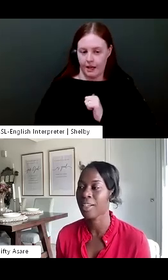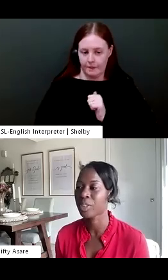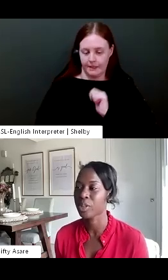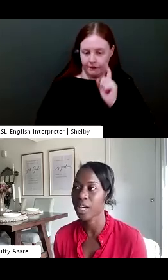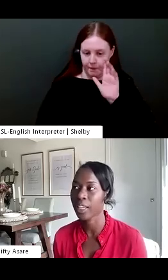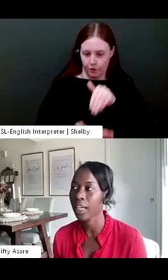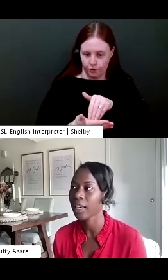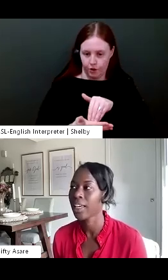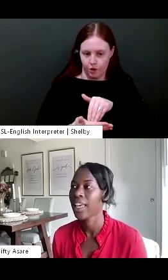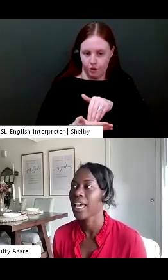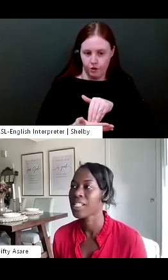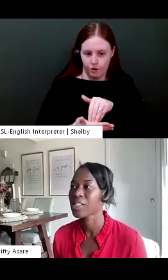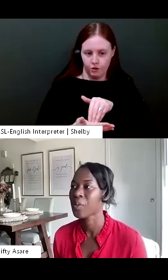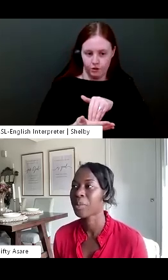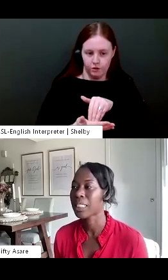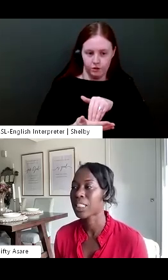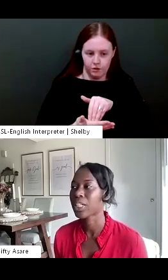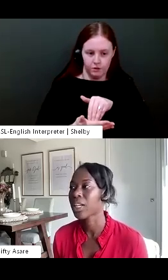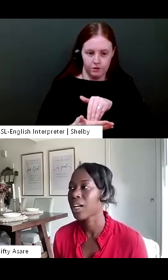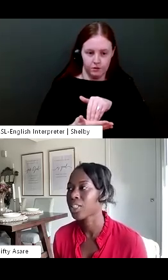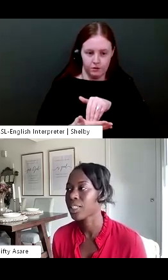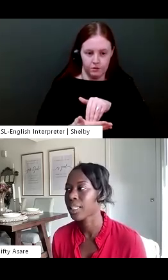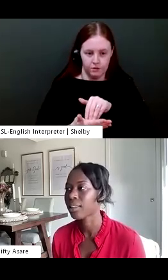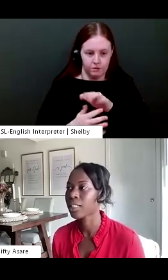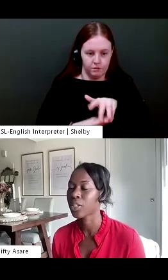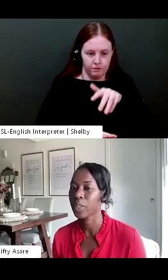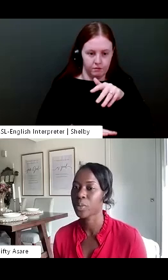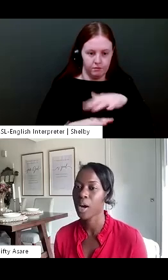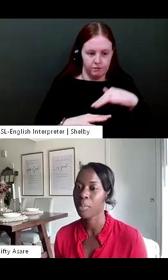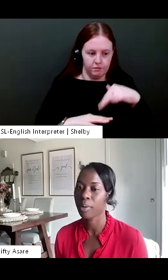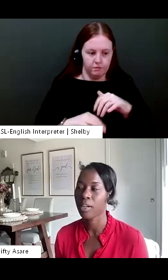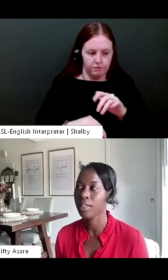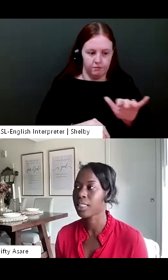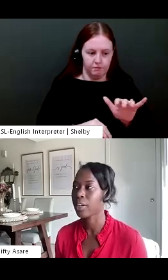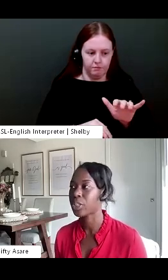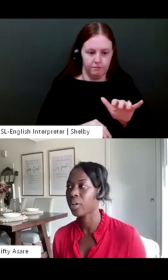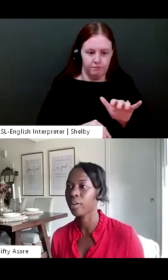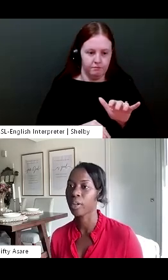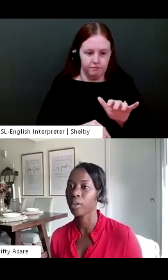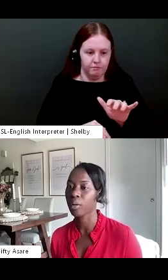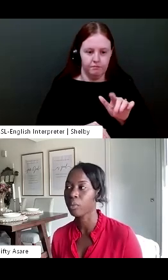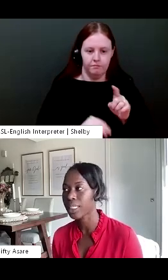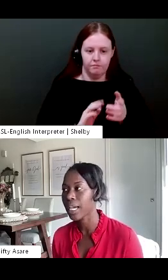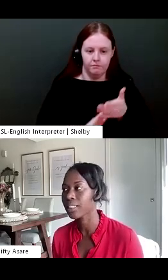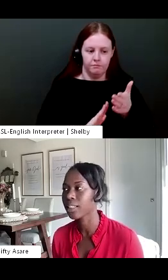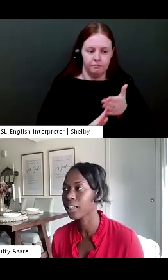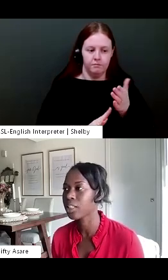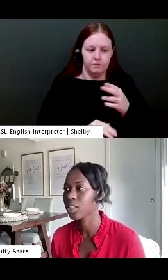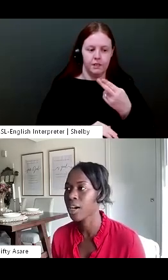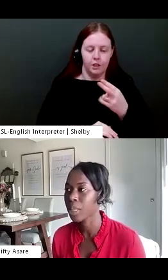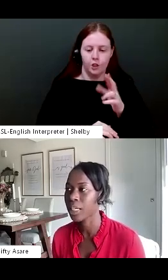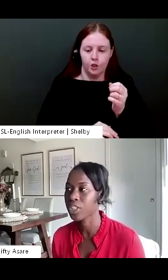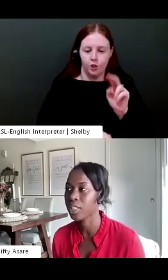Montreal, Georgiake. And so Women at the Centre acknowledges that the land on which we operate on is territory of the Huron-Wendat,